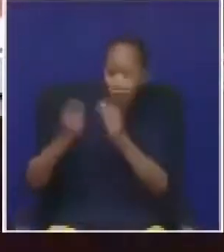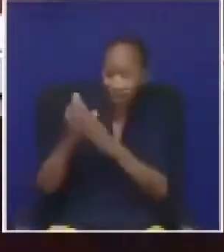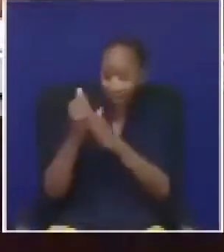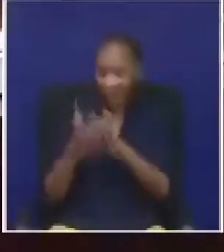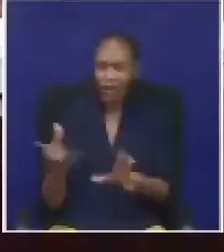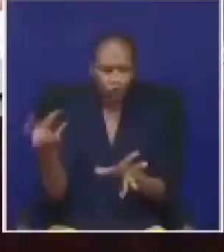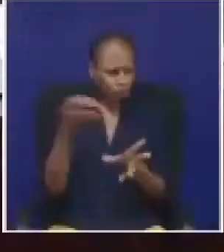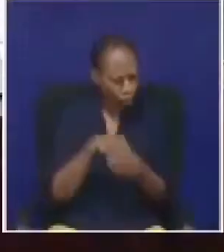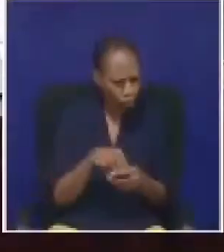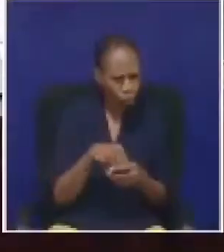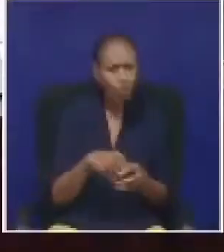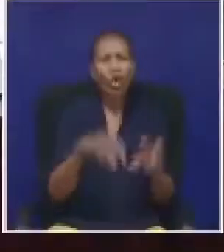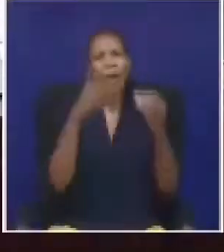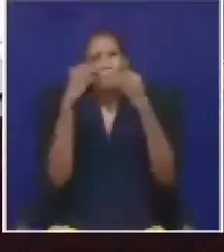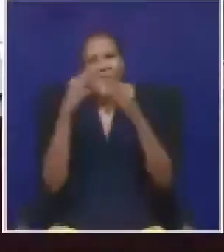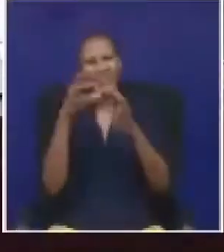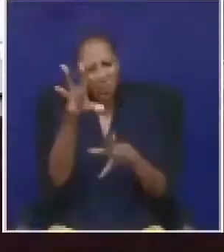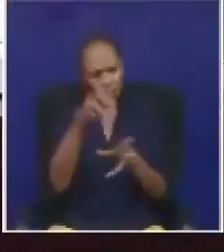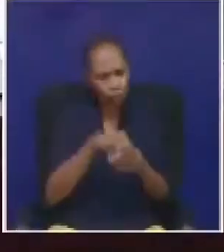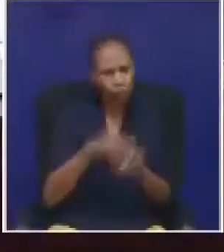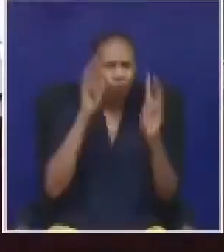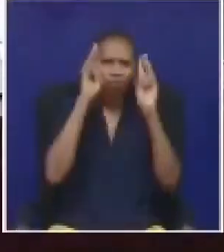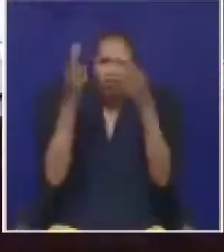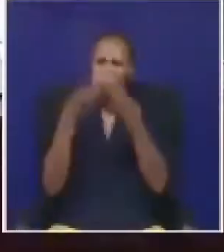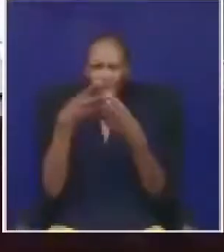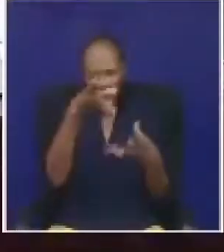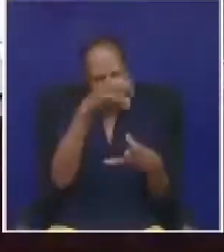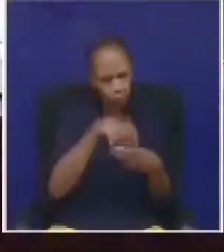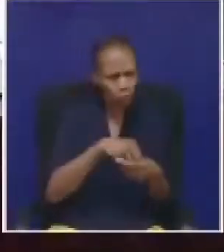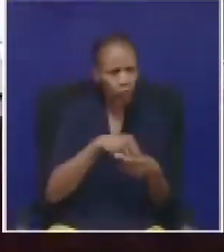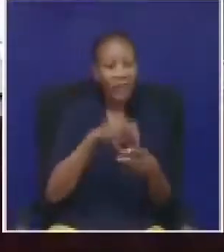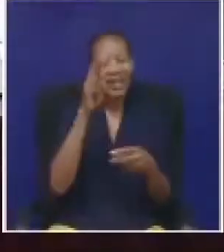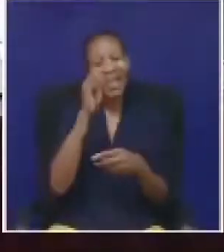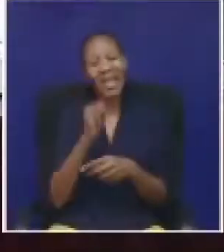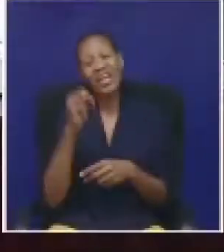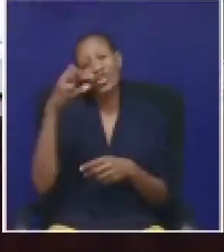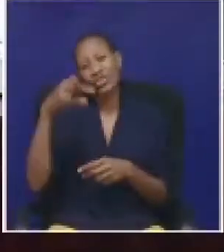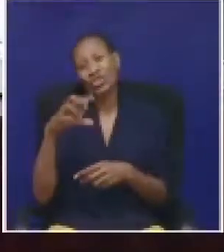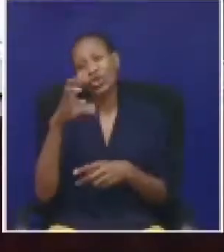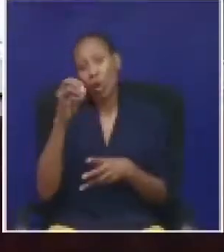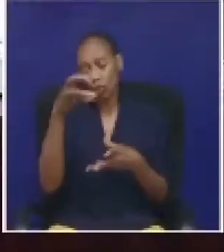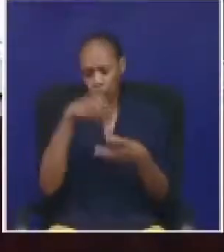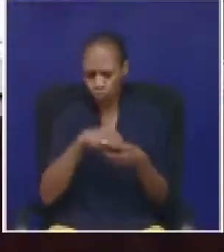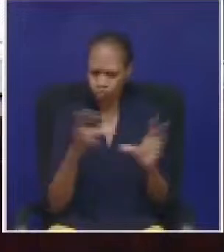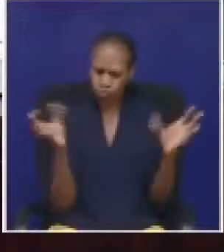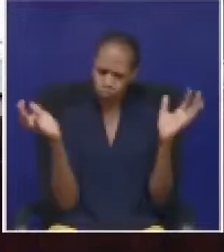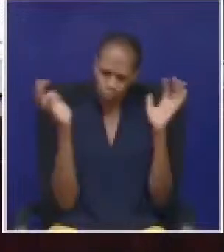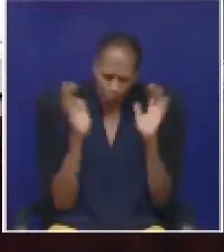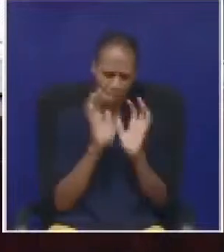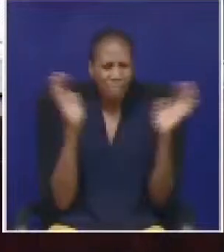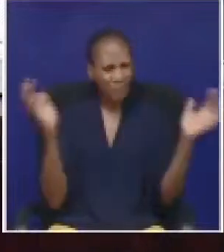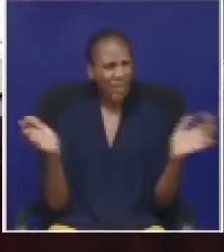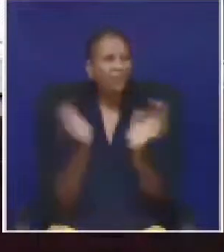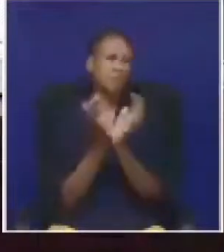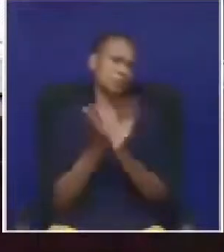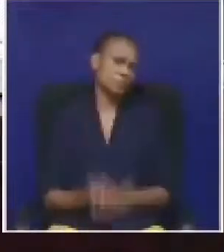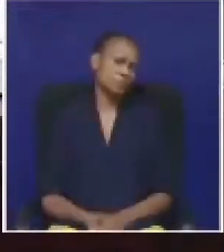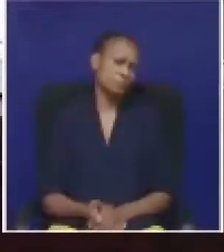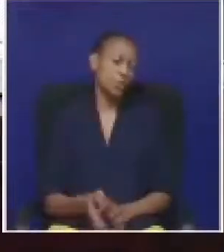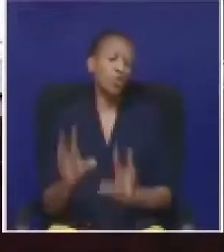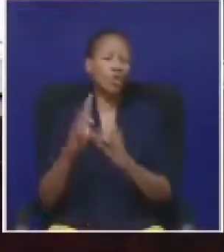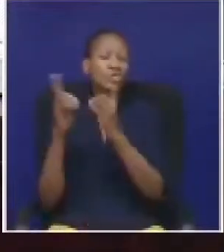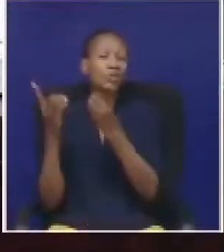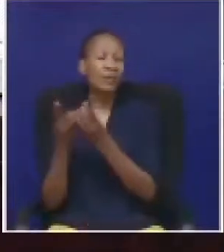leaders, business, academics, and non-governmental organizations. Through the Department